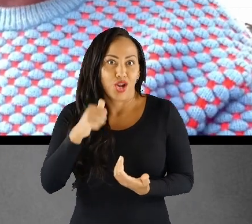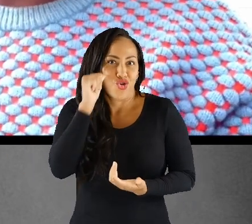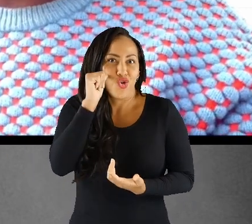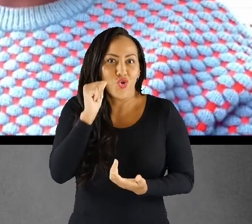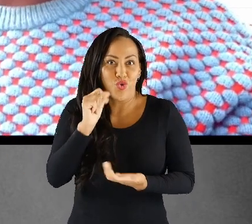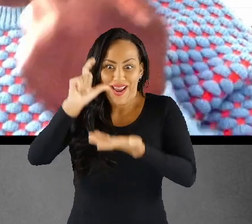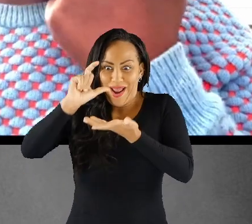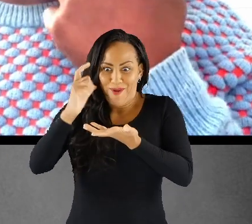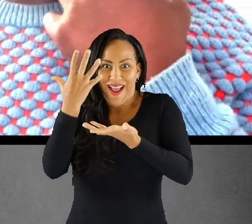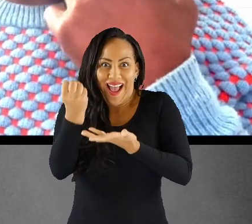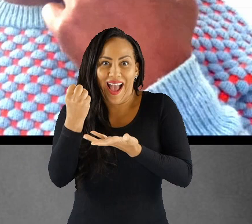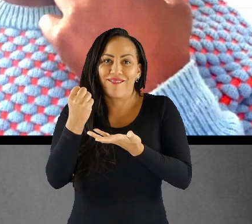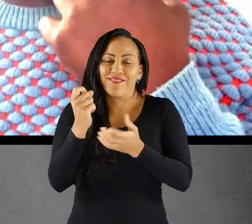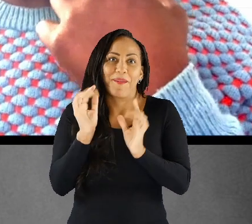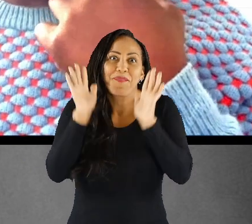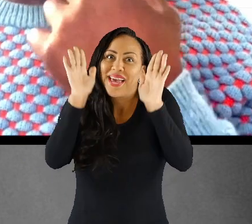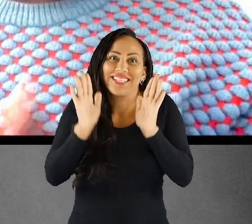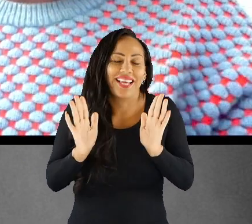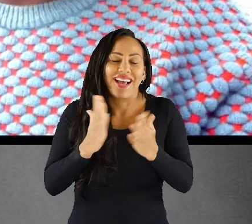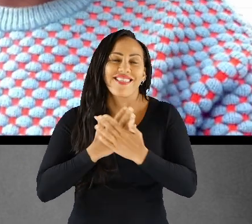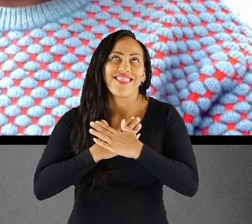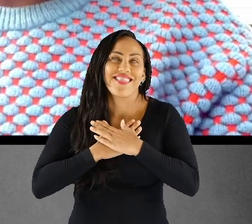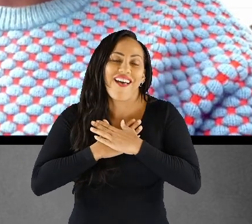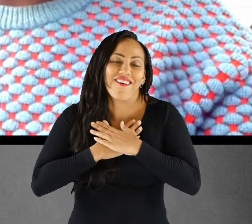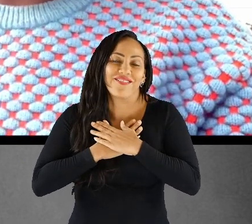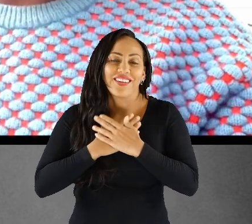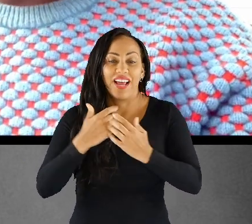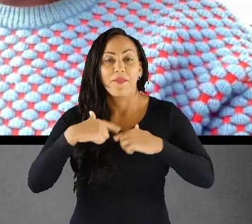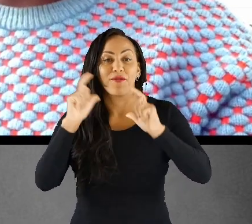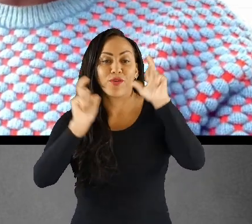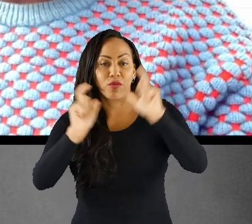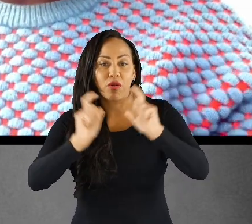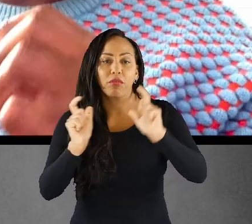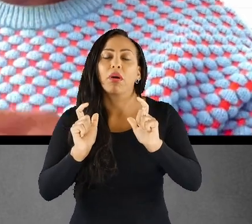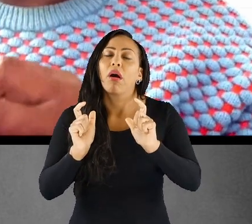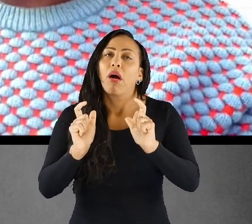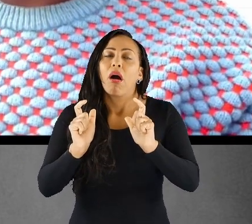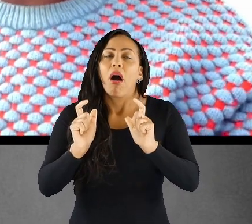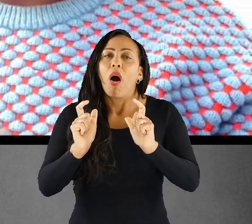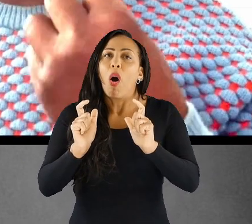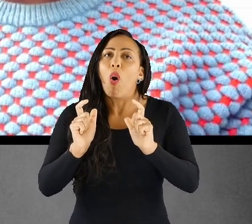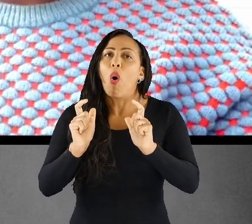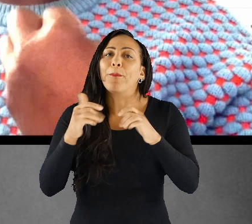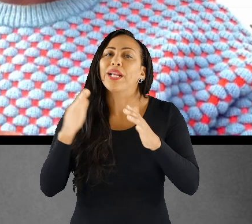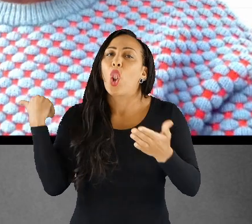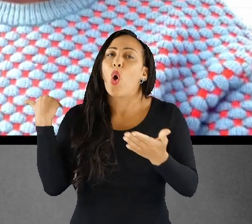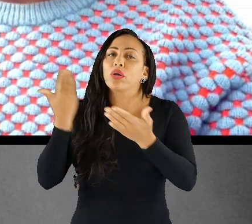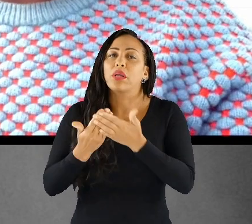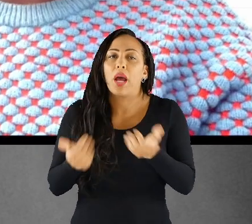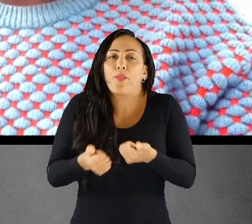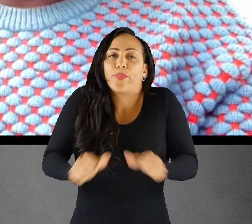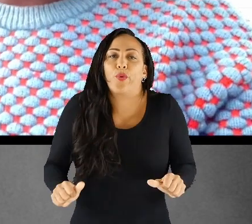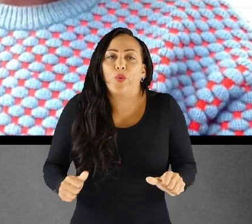was amazing, and I loved it. And so yeah, so I'm a photographer. It's taken me a long time to actually say I am